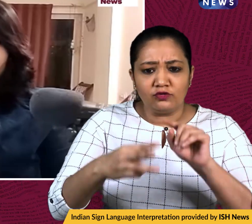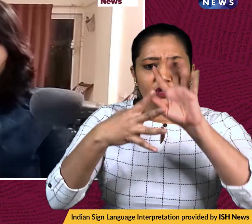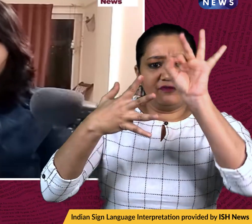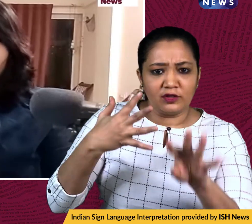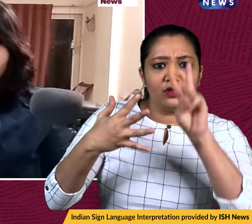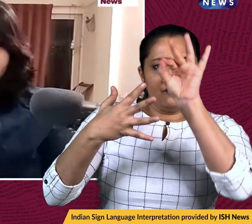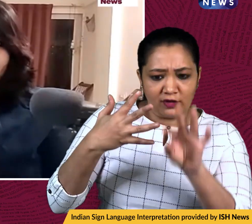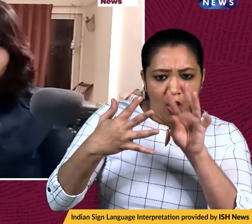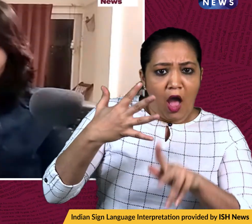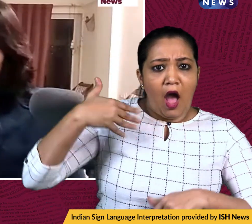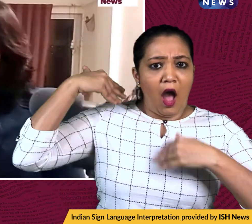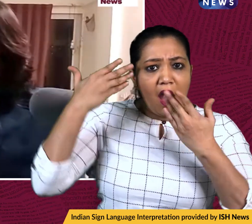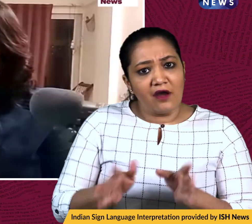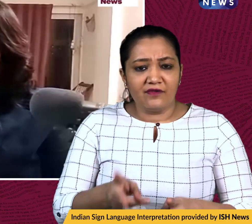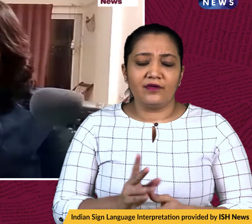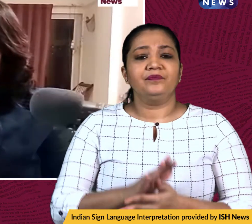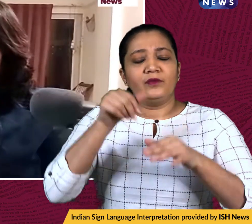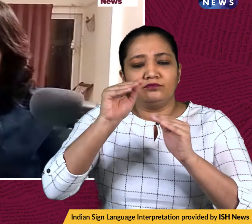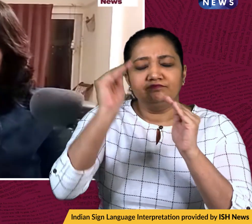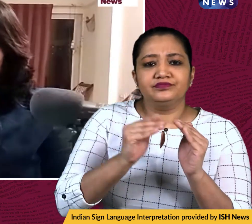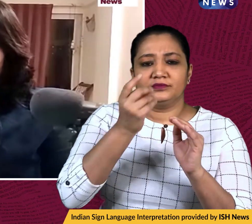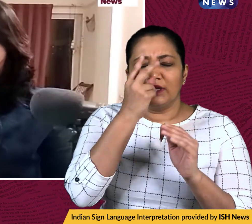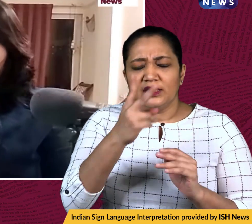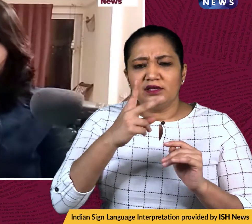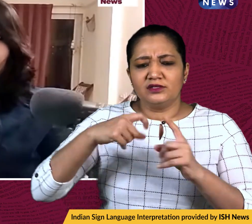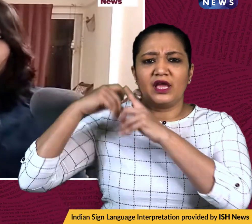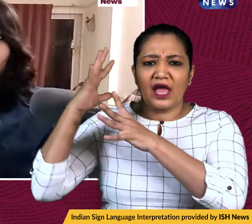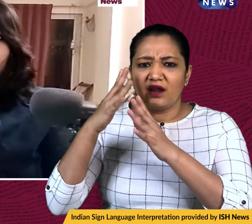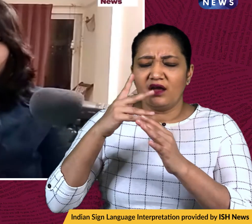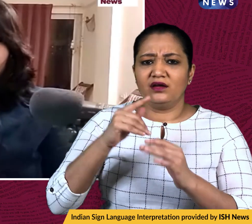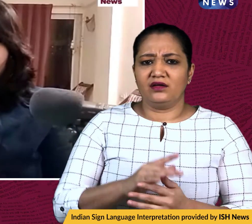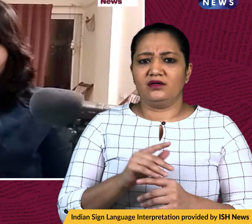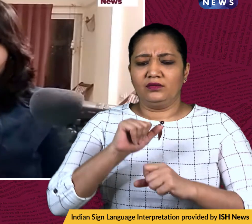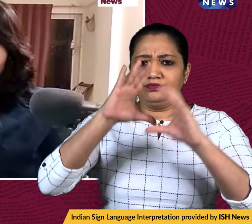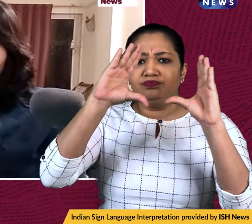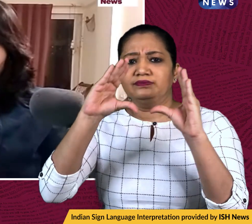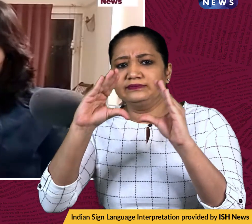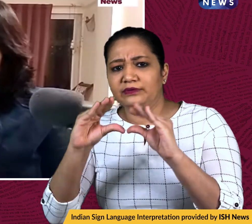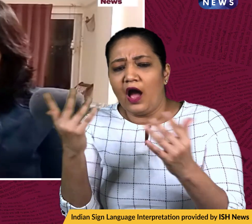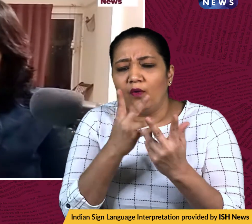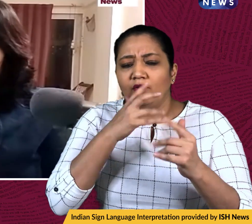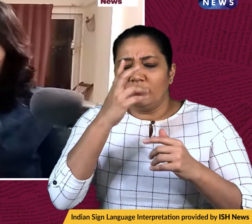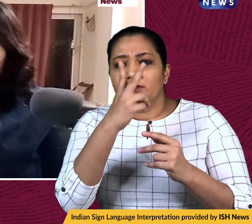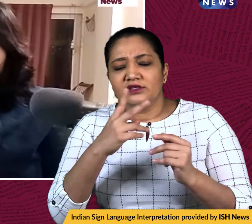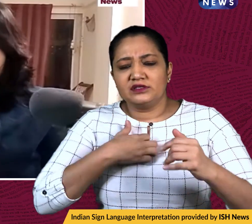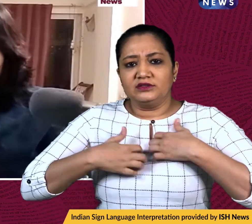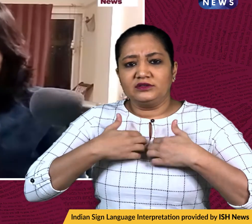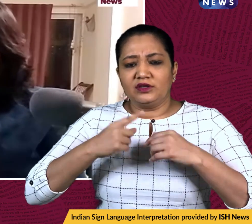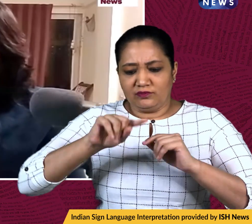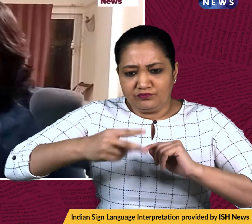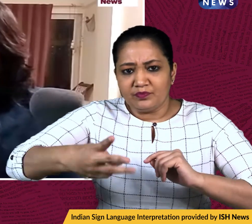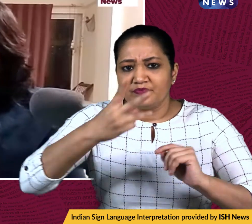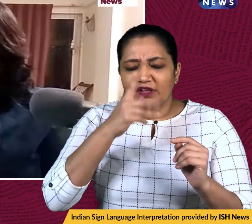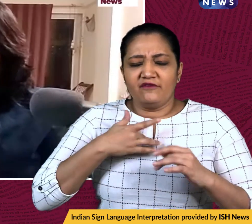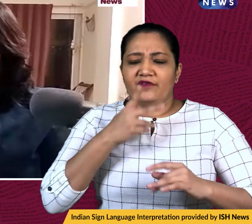50,000 cases in the last couple of days as well. So it's going to be interesting to see how the numbers come in over the